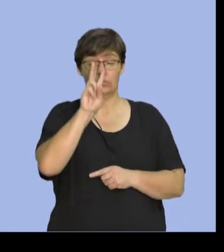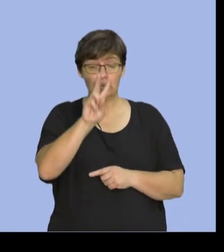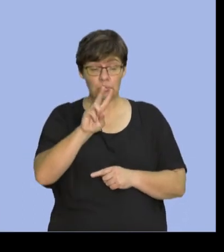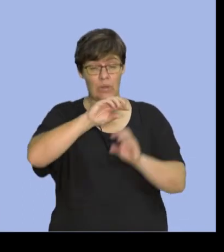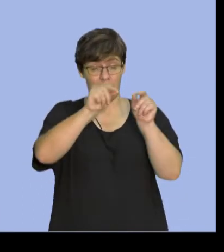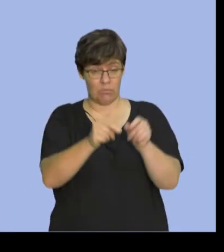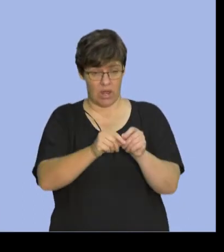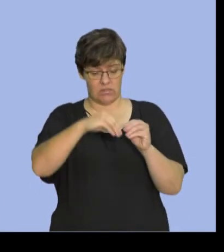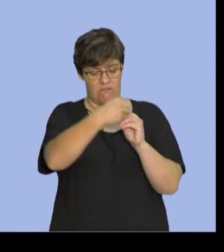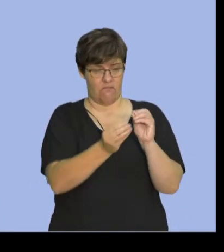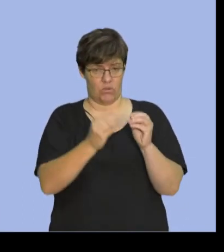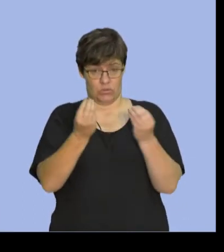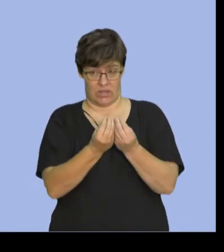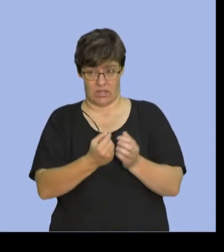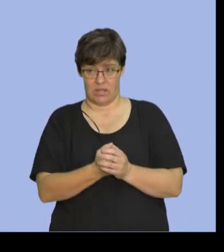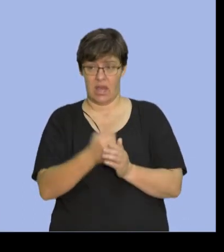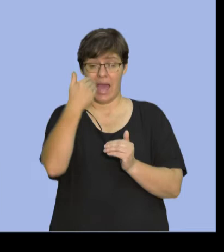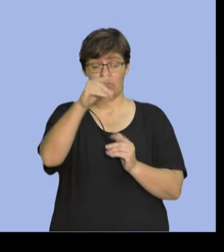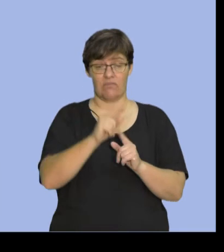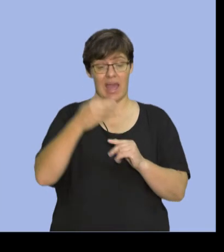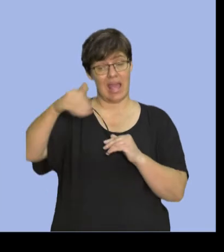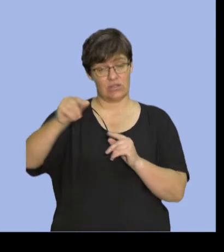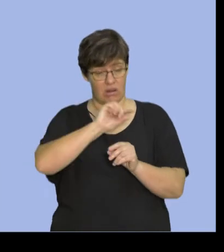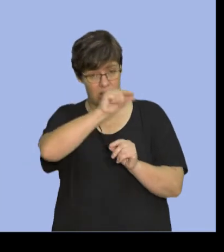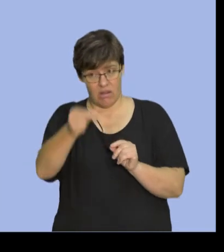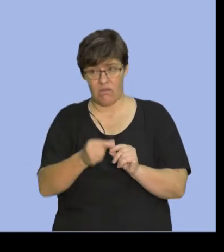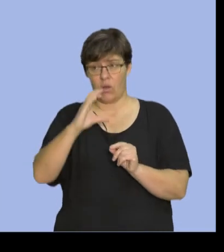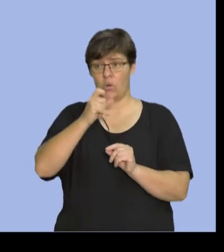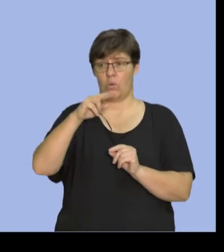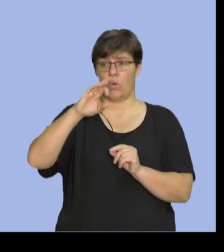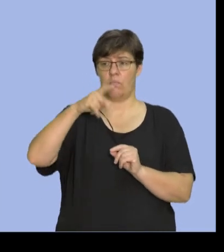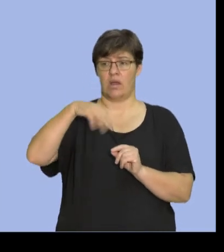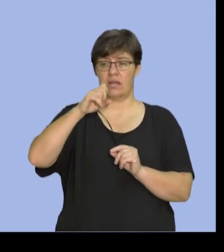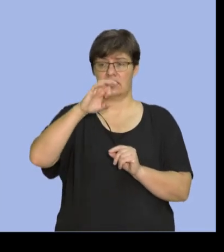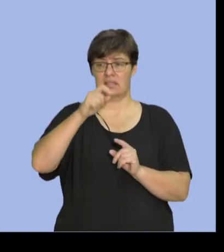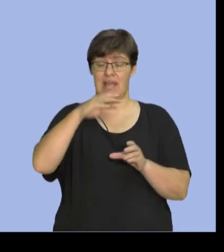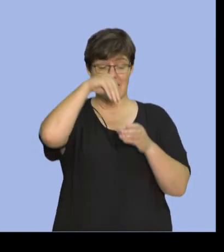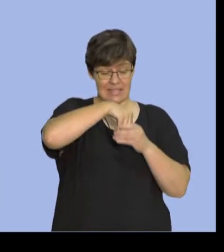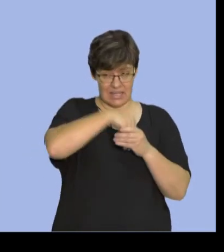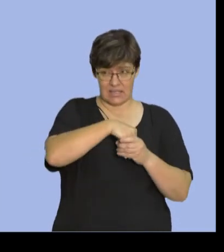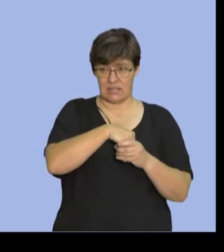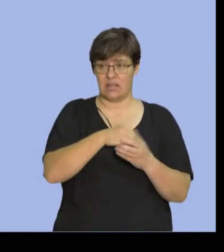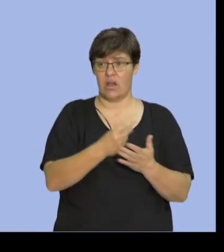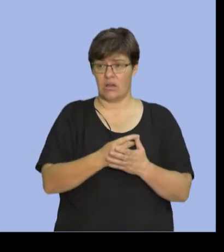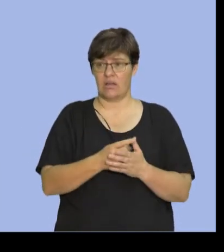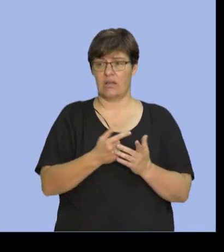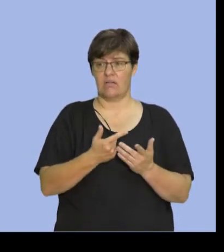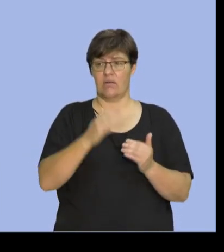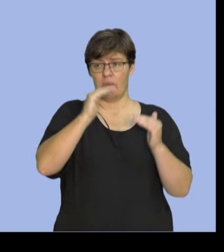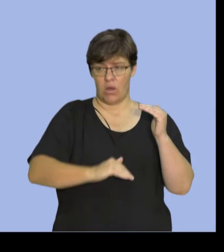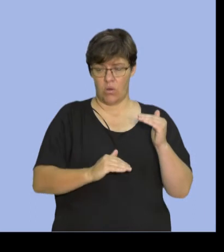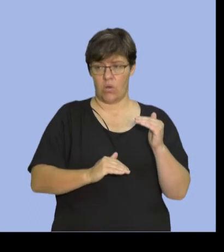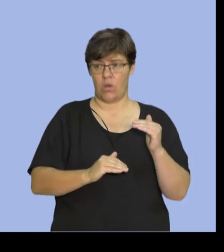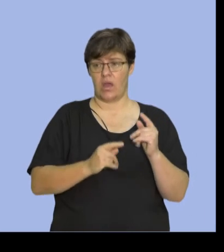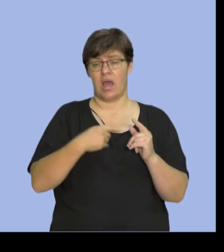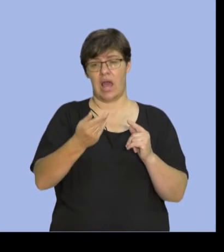outer membrane forms the external lining of the chloroplast, while the inner membrane forms below the outer